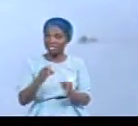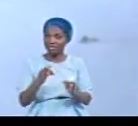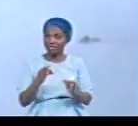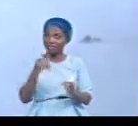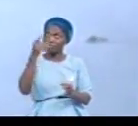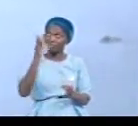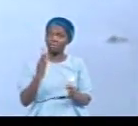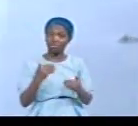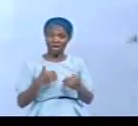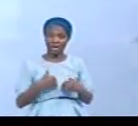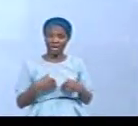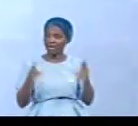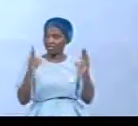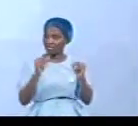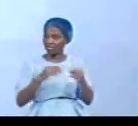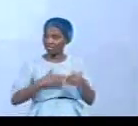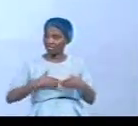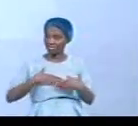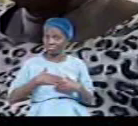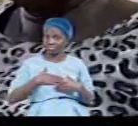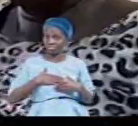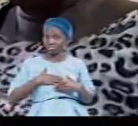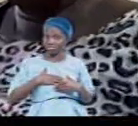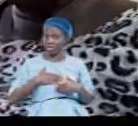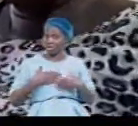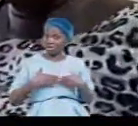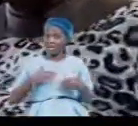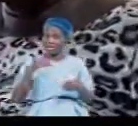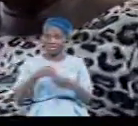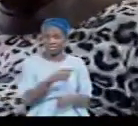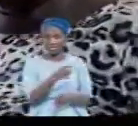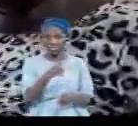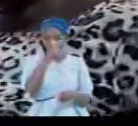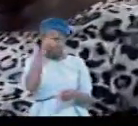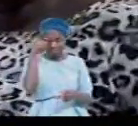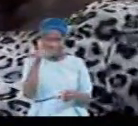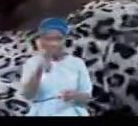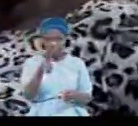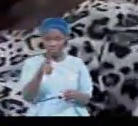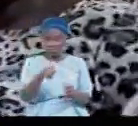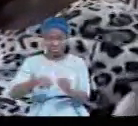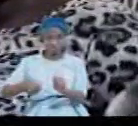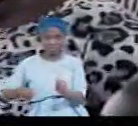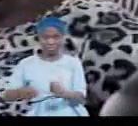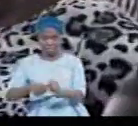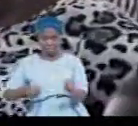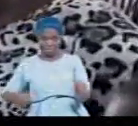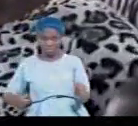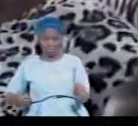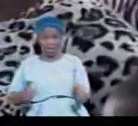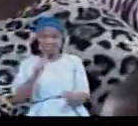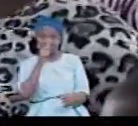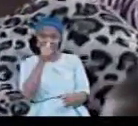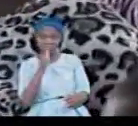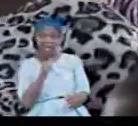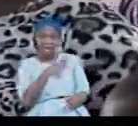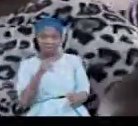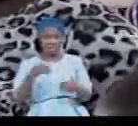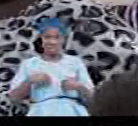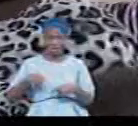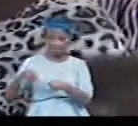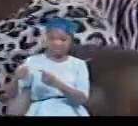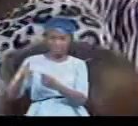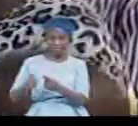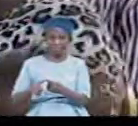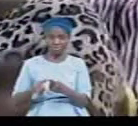in you because you've drawn back privately and you've gone to satisfy the flesh instead